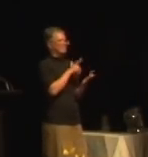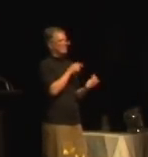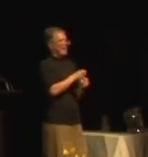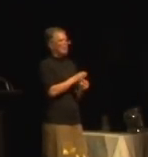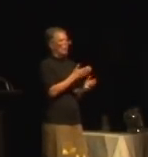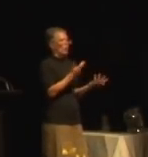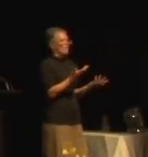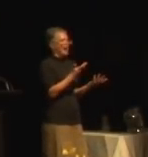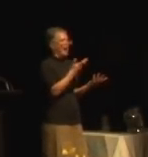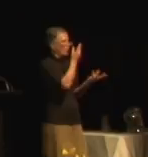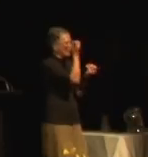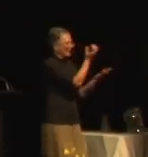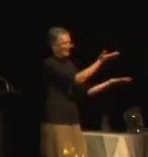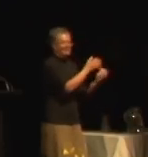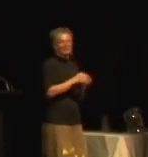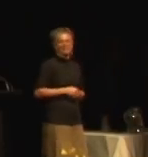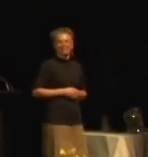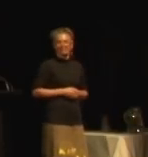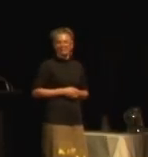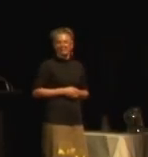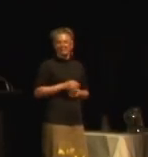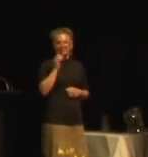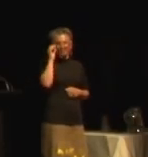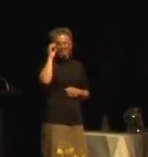And I love how we keep iterating on our culture.